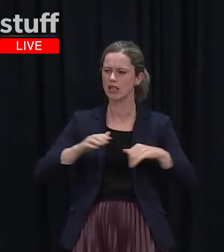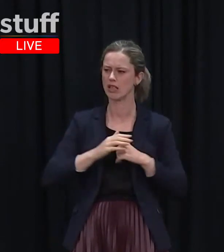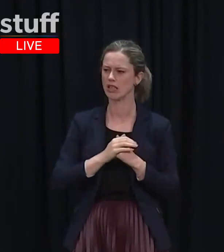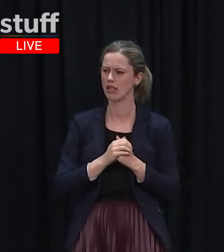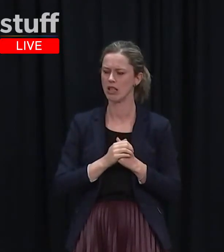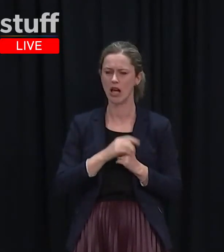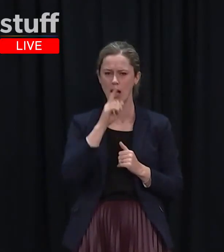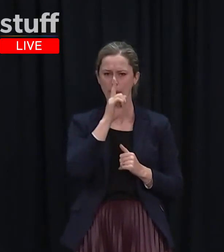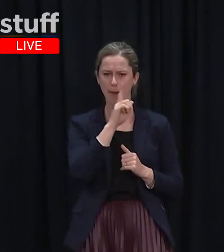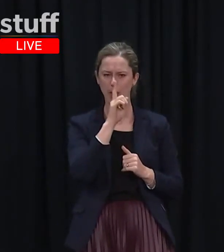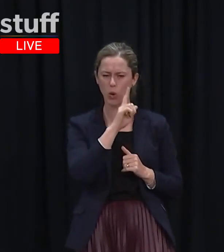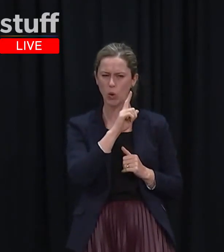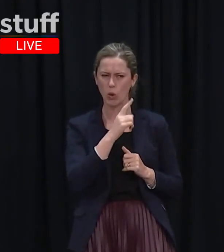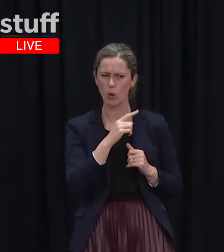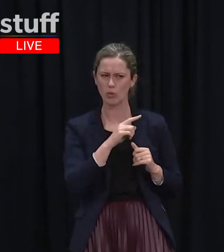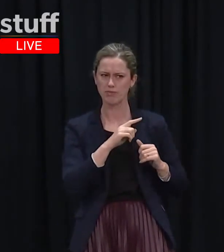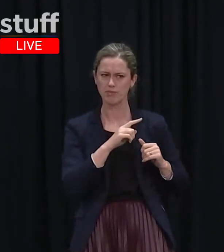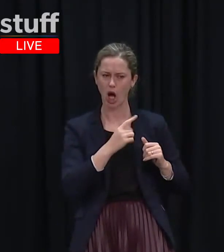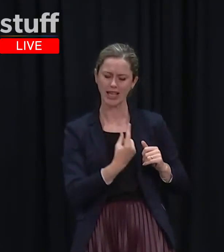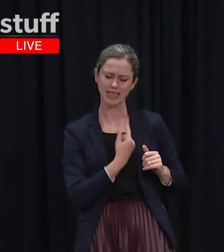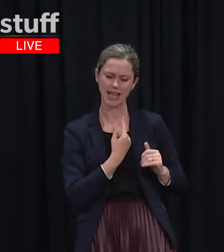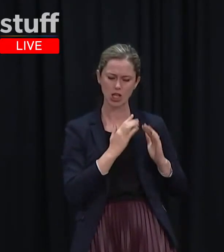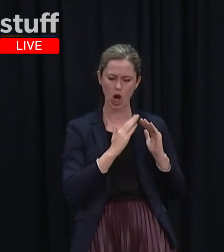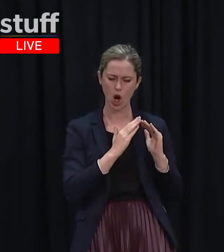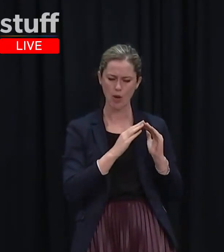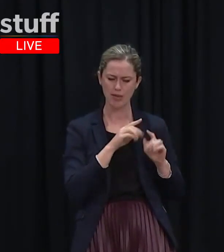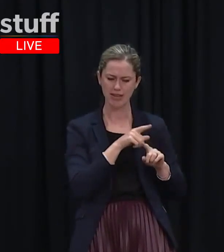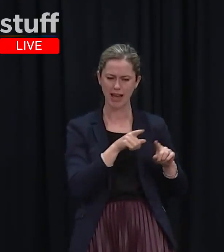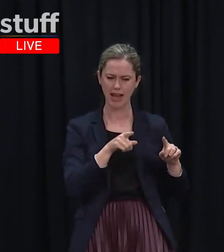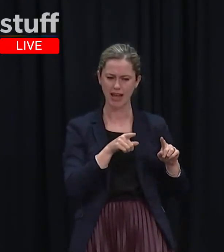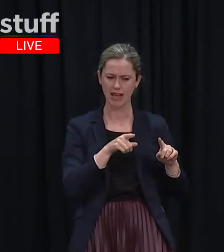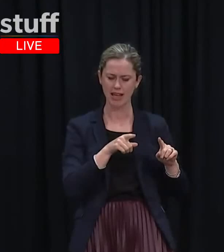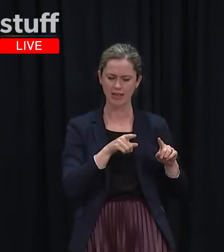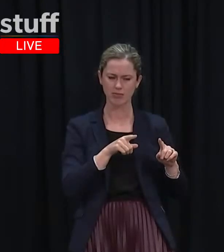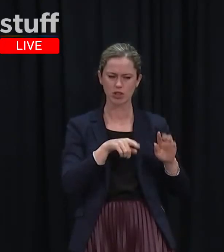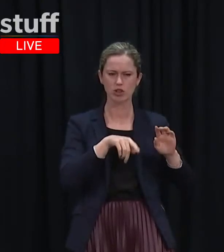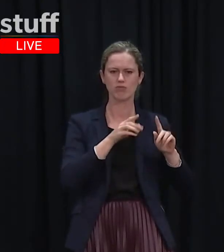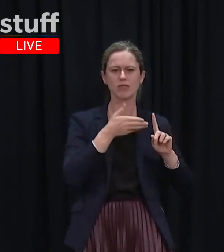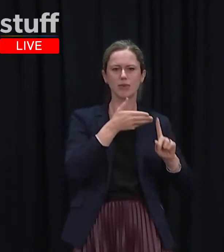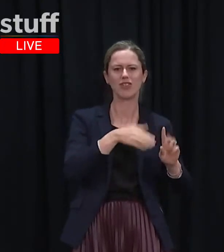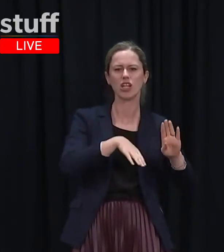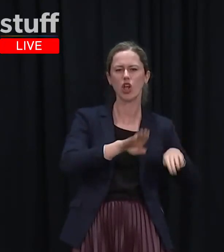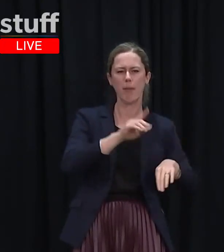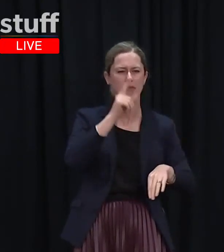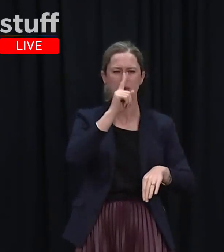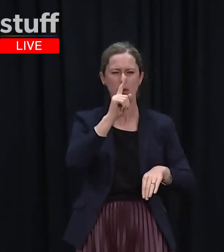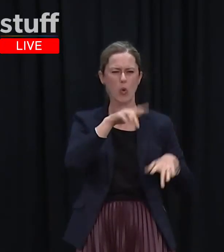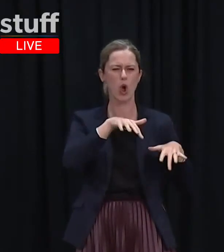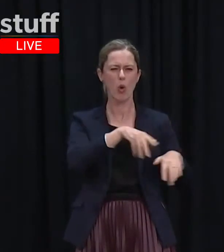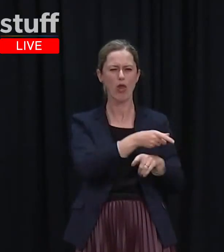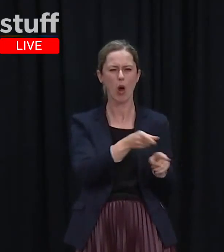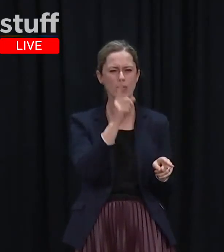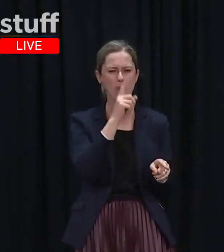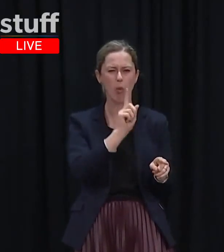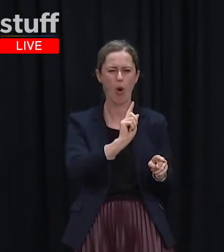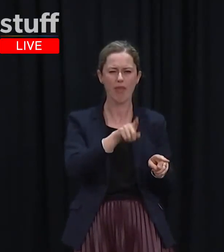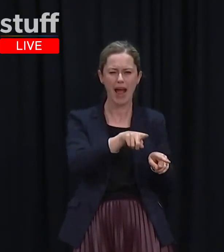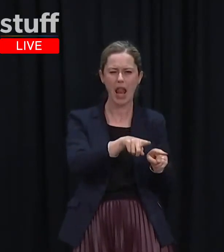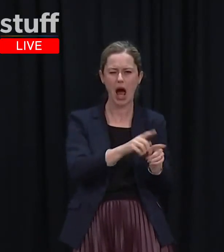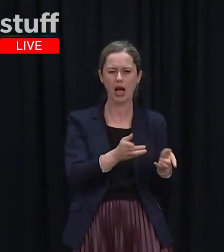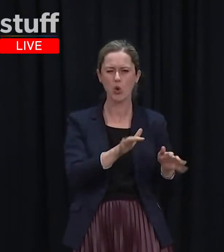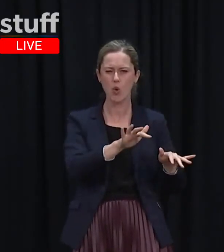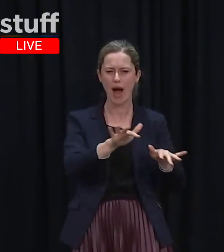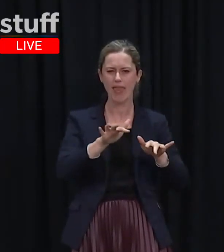whether the people that are self-isolating, whether they fit into a particular demographic, for example, like who is actually using this more?